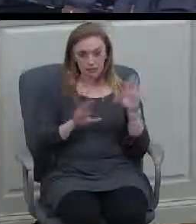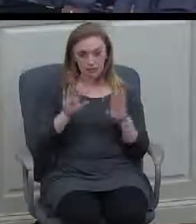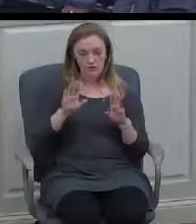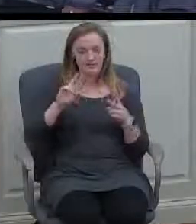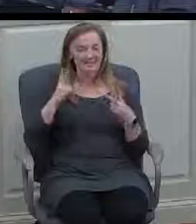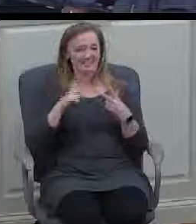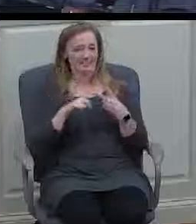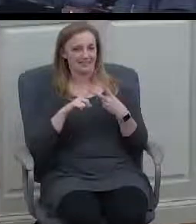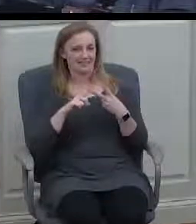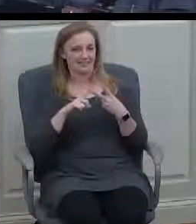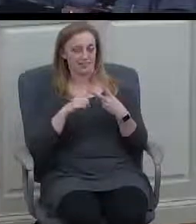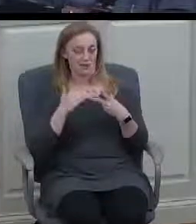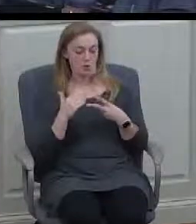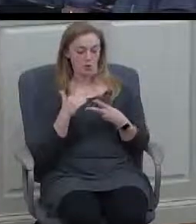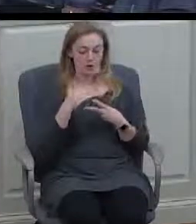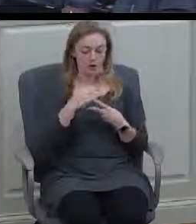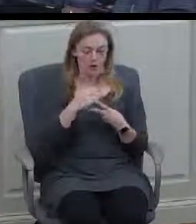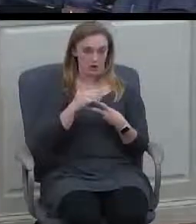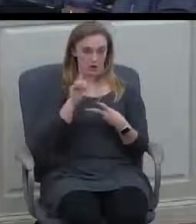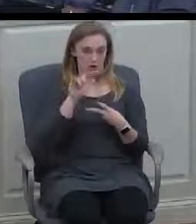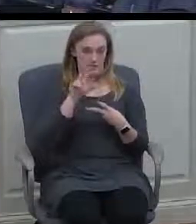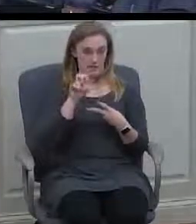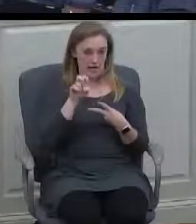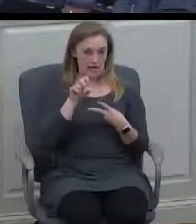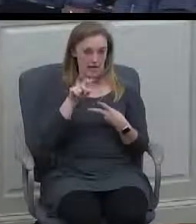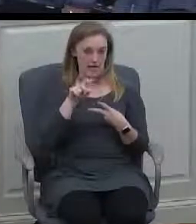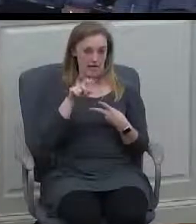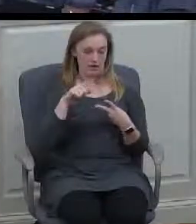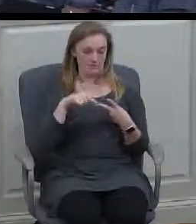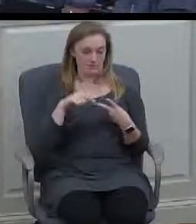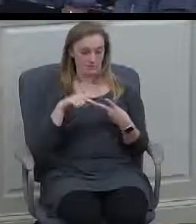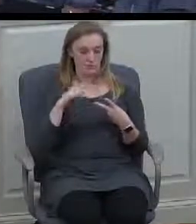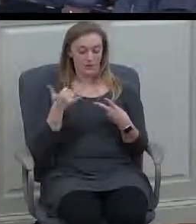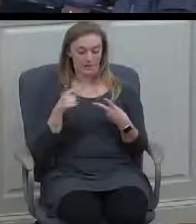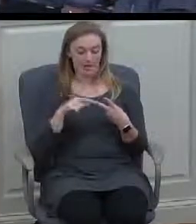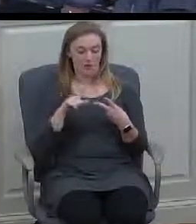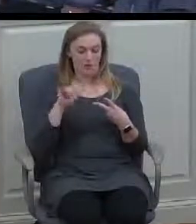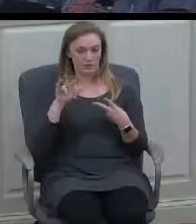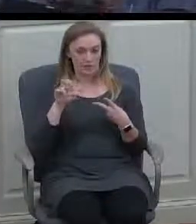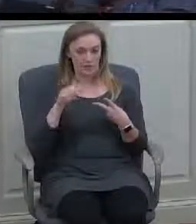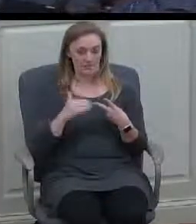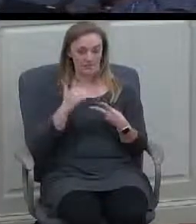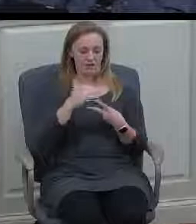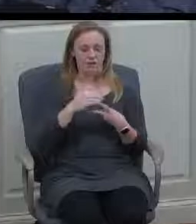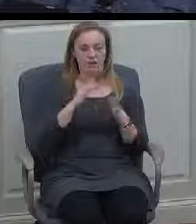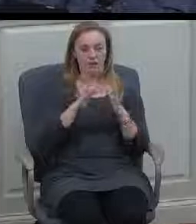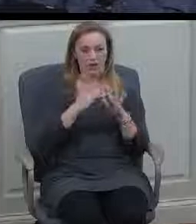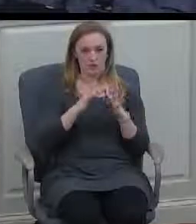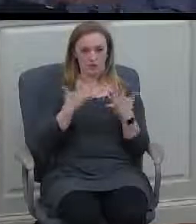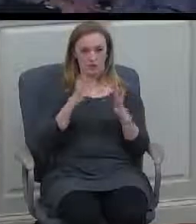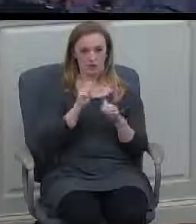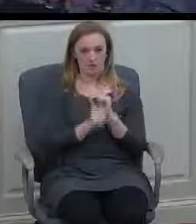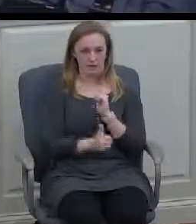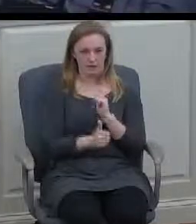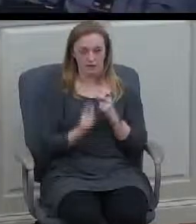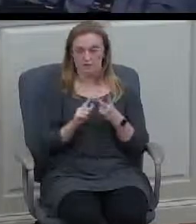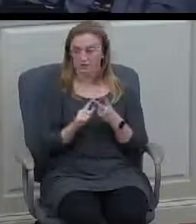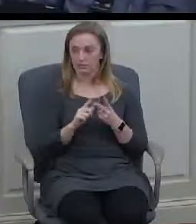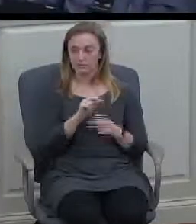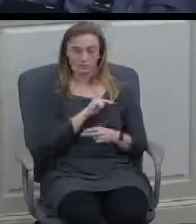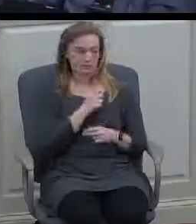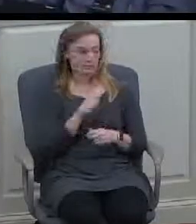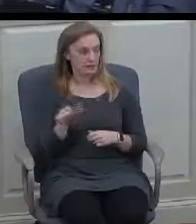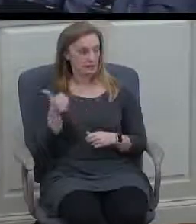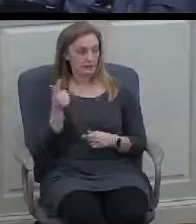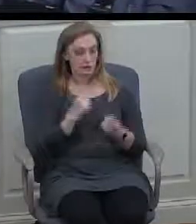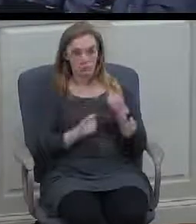The one before you was for the live auction. The first one was for an Online. online auction. Any further questions or